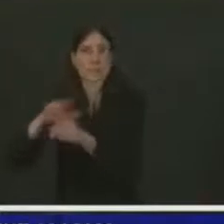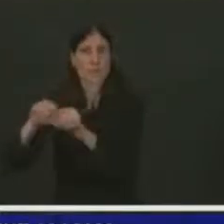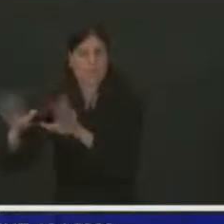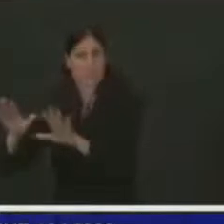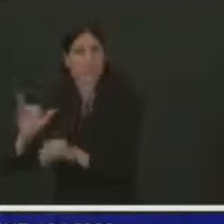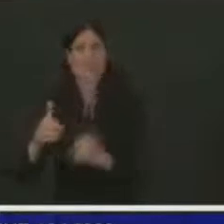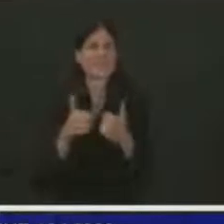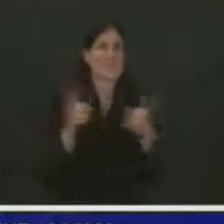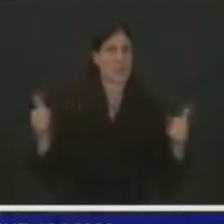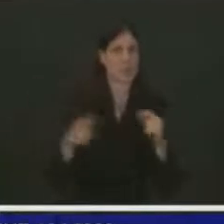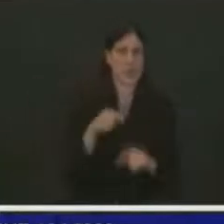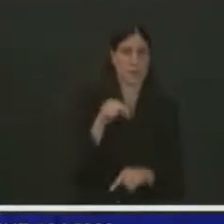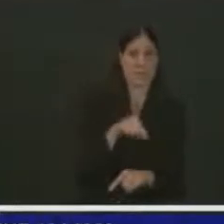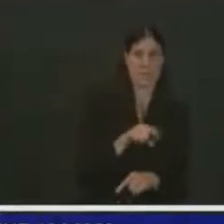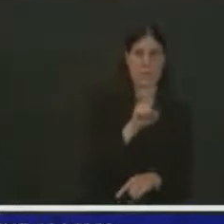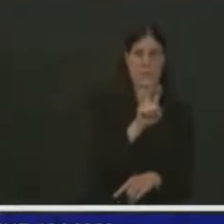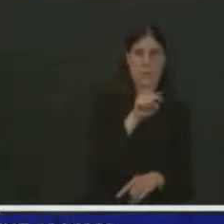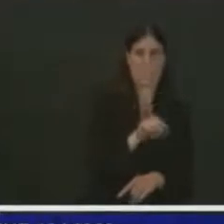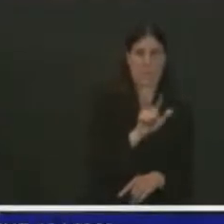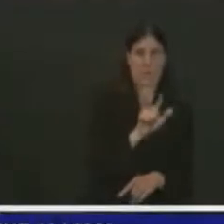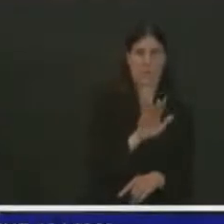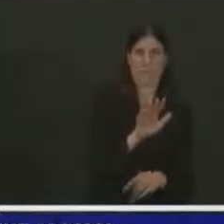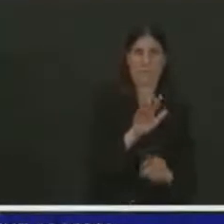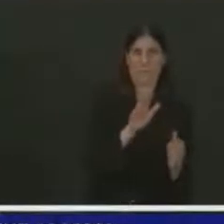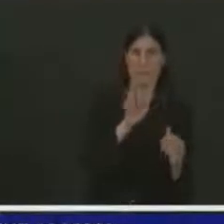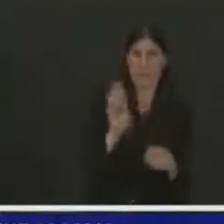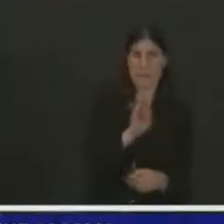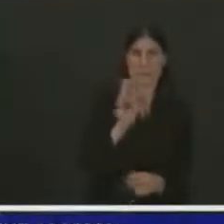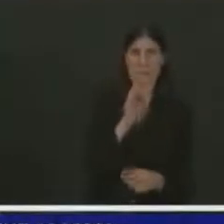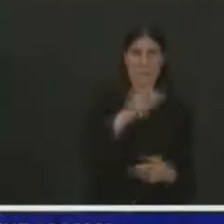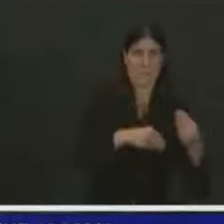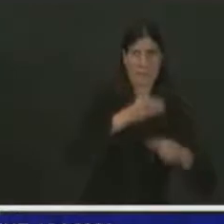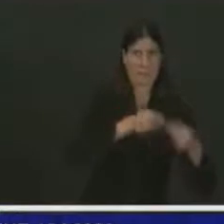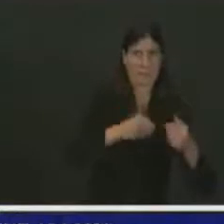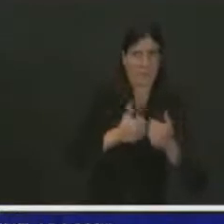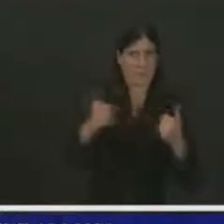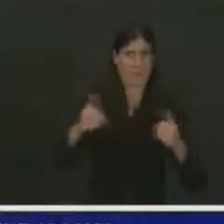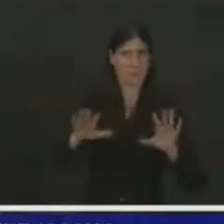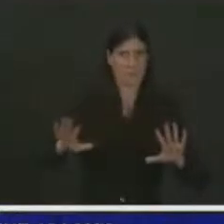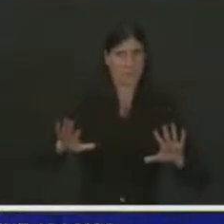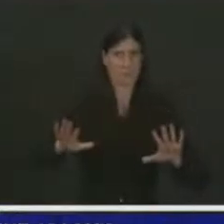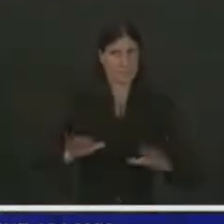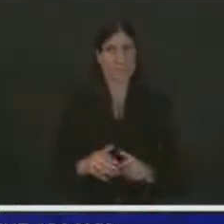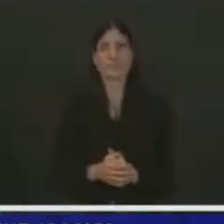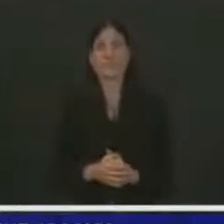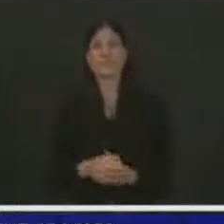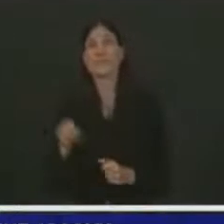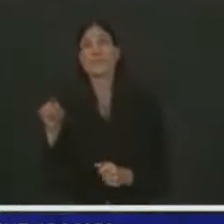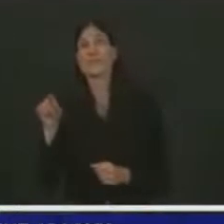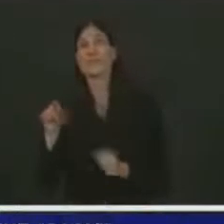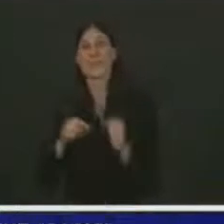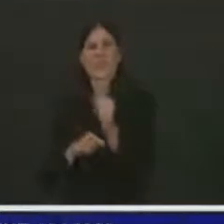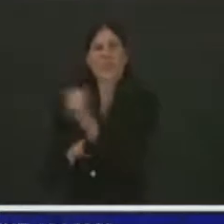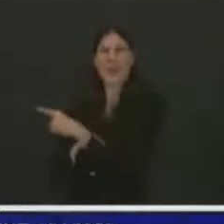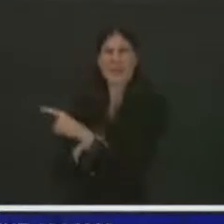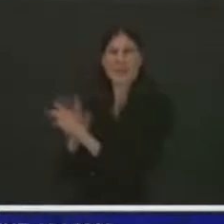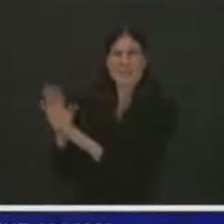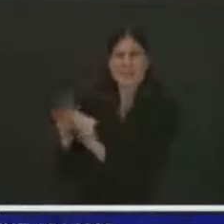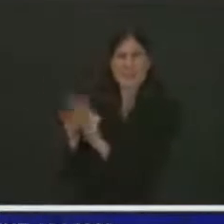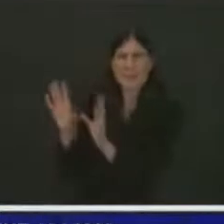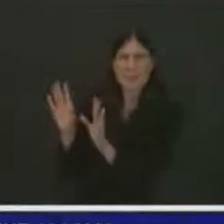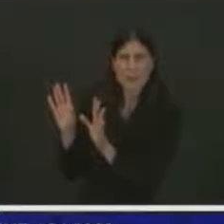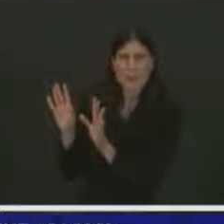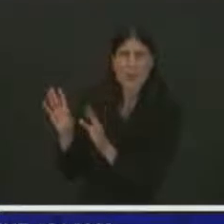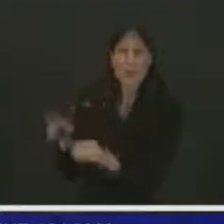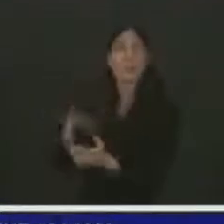be enough buses or drivers. And Yep. so in your thinking about coming back full-time in August, that's a big blowback